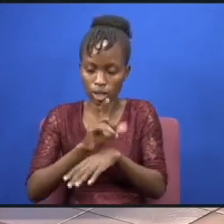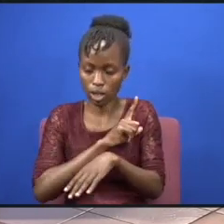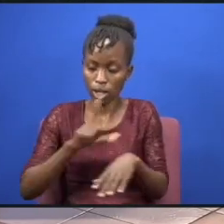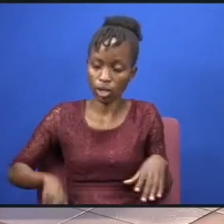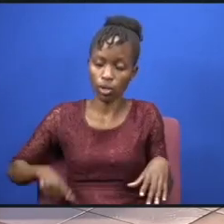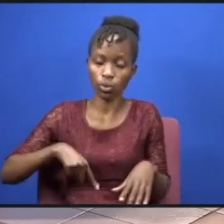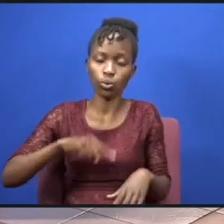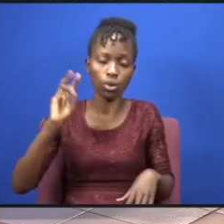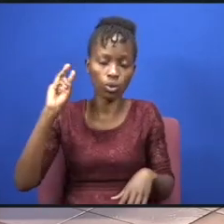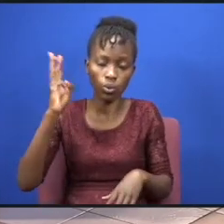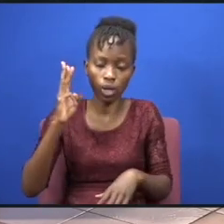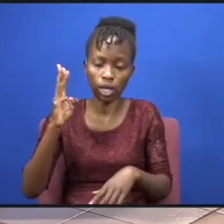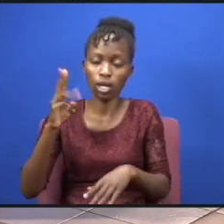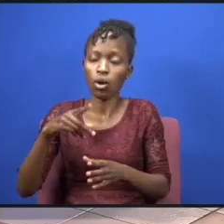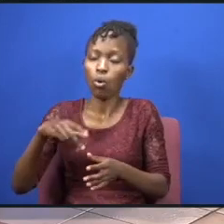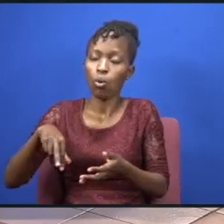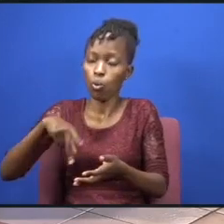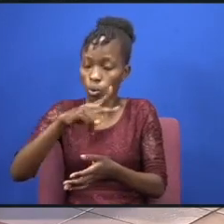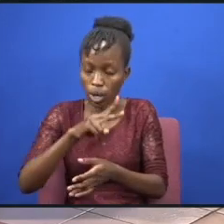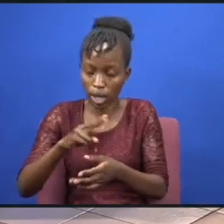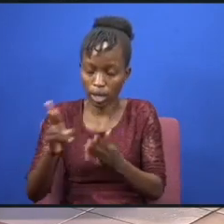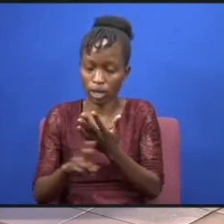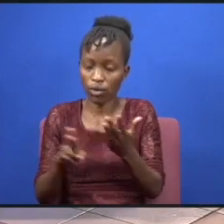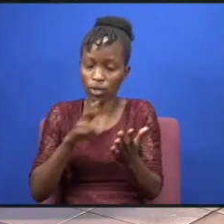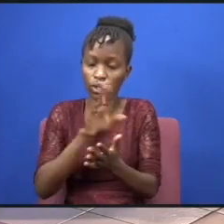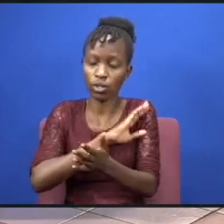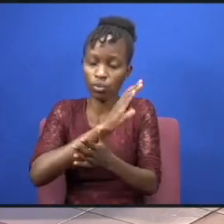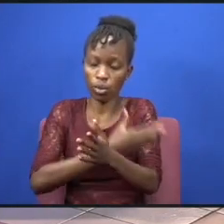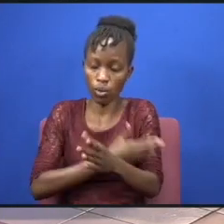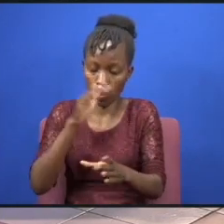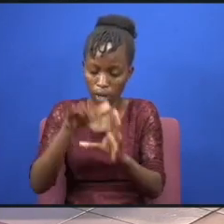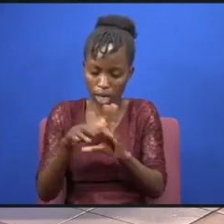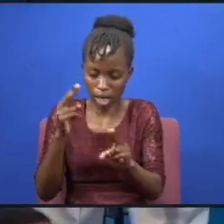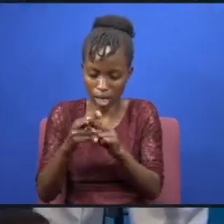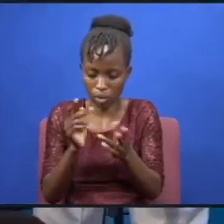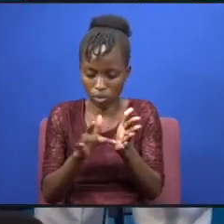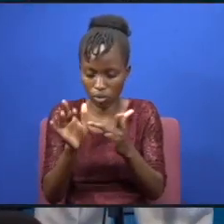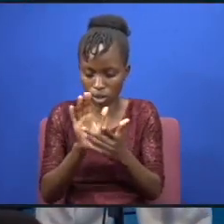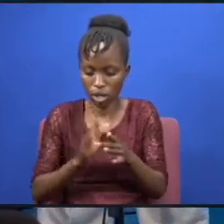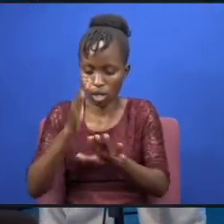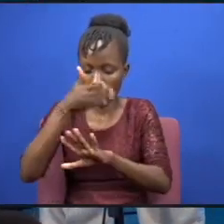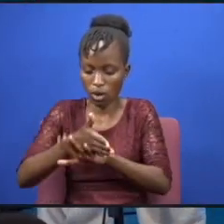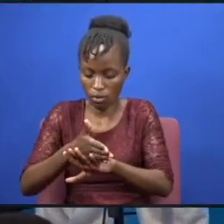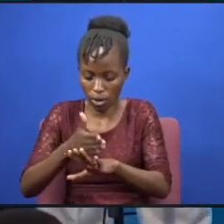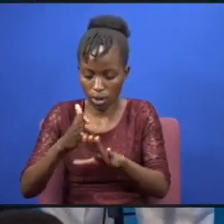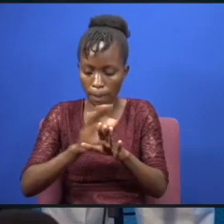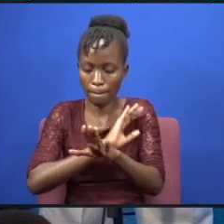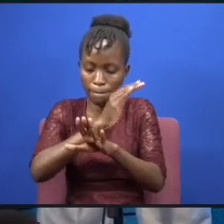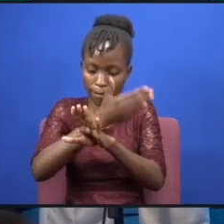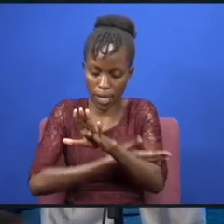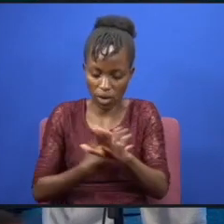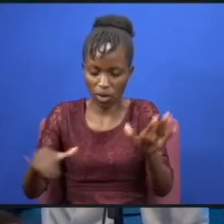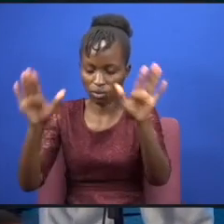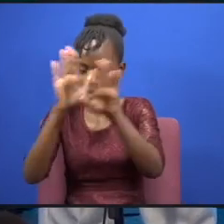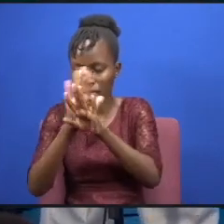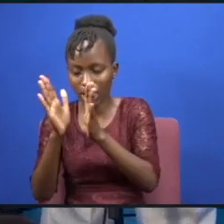will walk in this resurrection power. Hallelujah. In the name of Jesus. In the name of over Jesus. The power of darkness. Hallelujah. Over Lord.